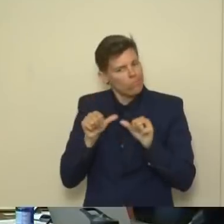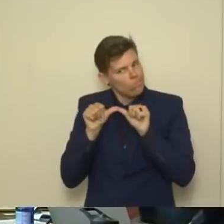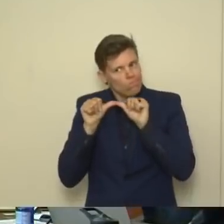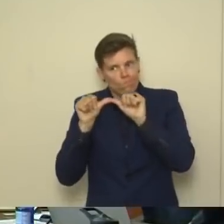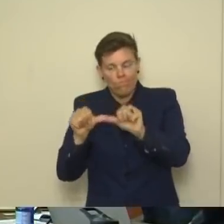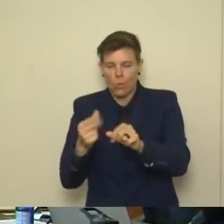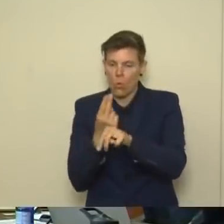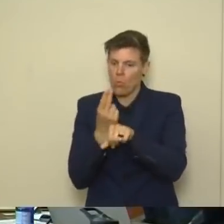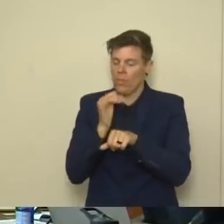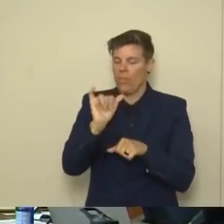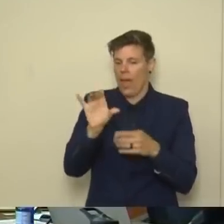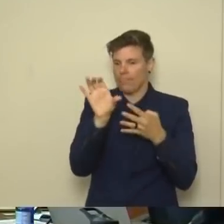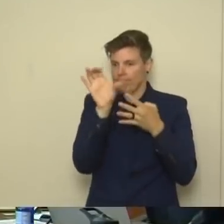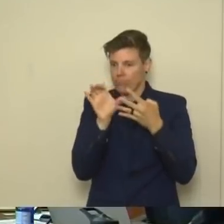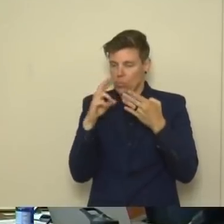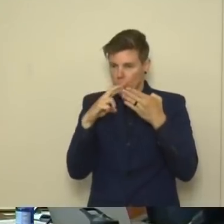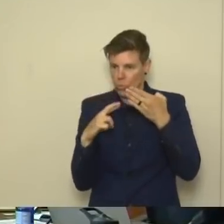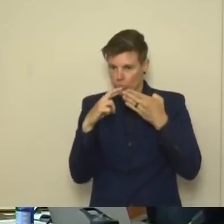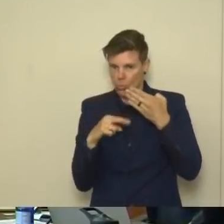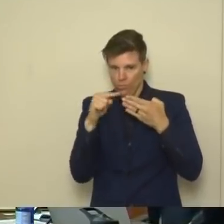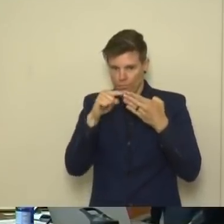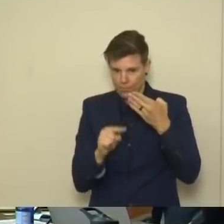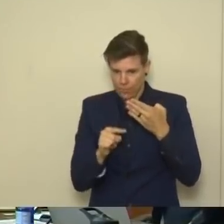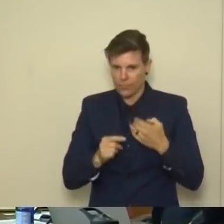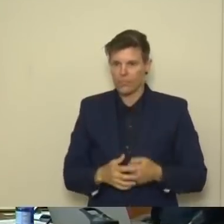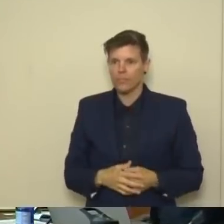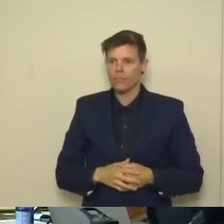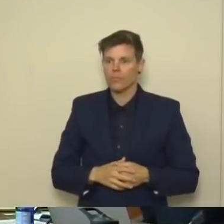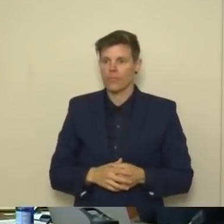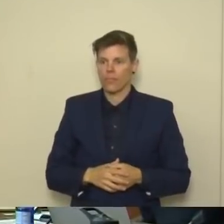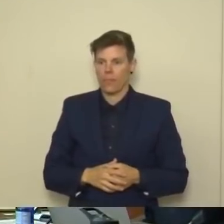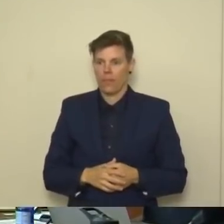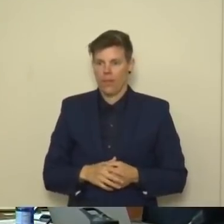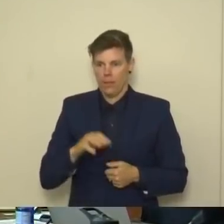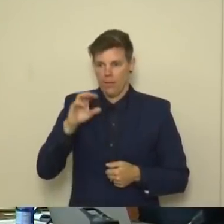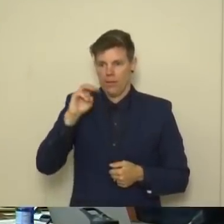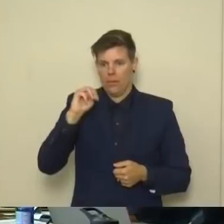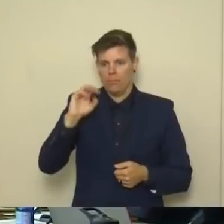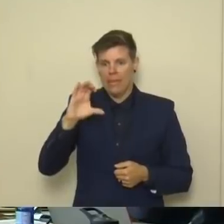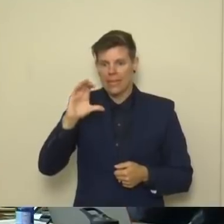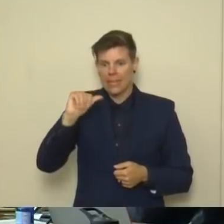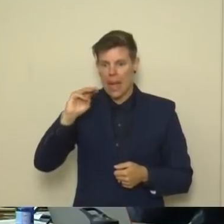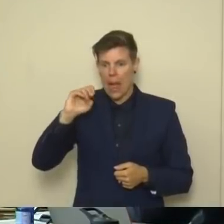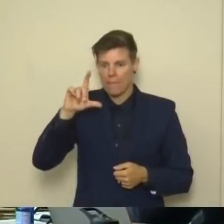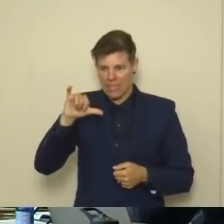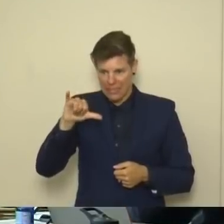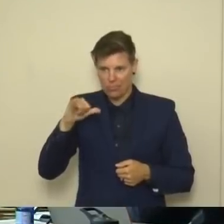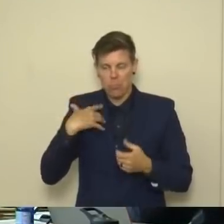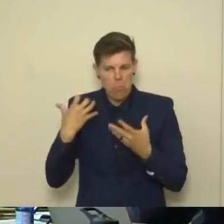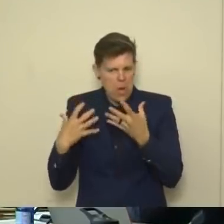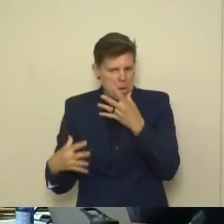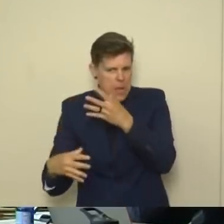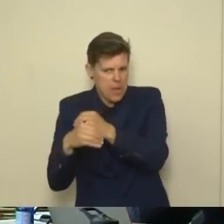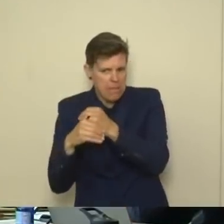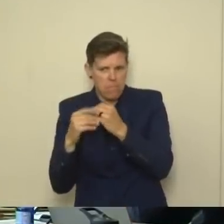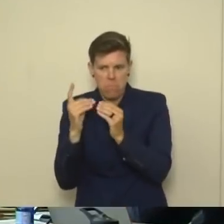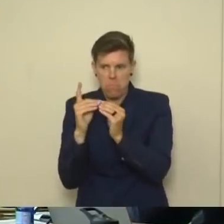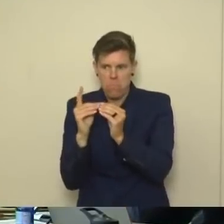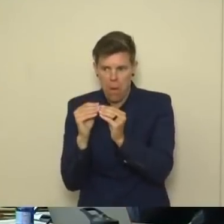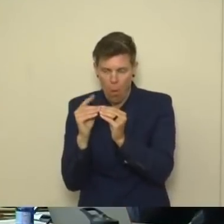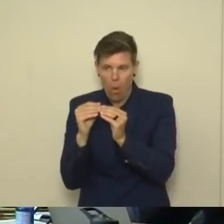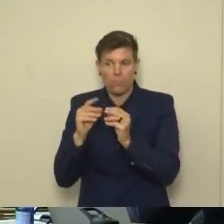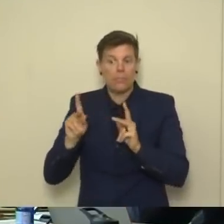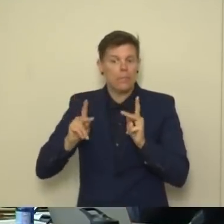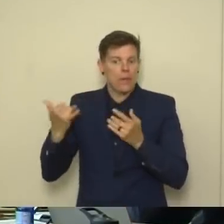Thank you. Just wanted to add something on this really quickly. People talk about restaurants all the